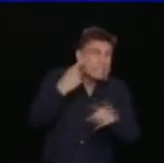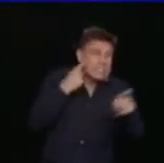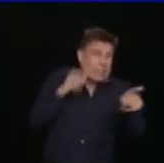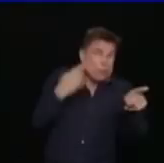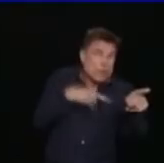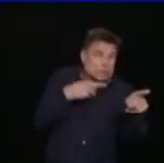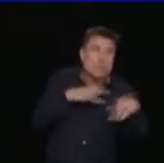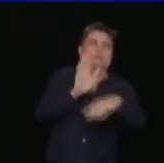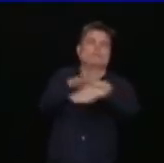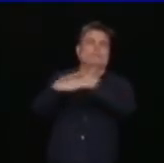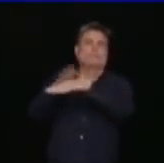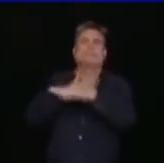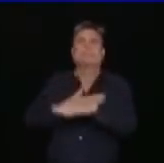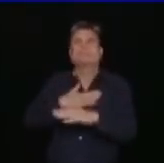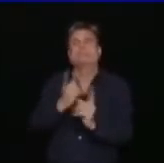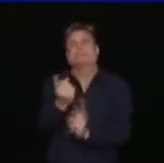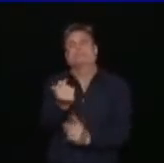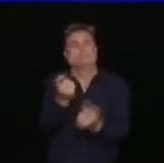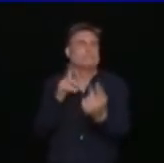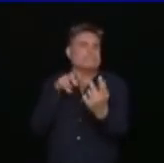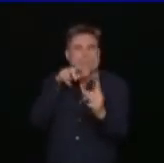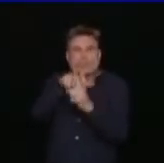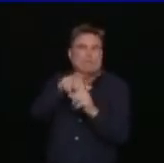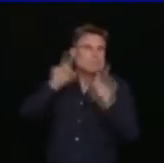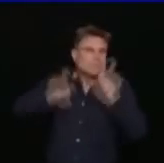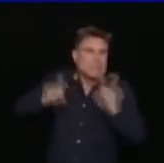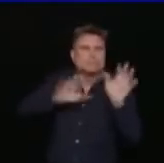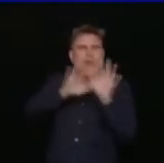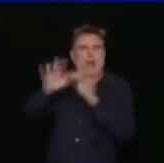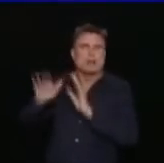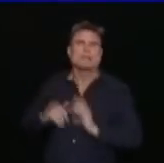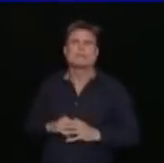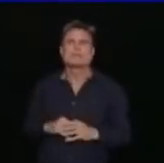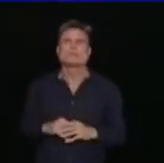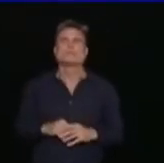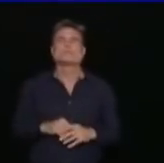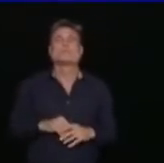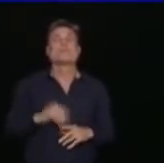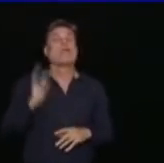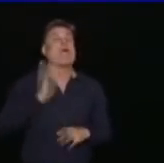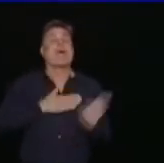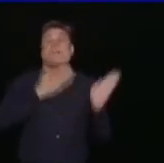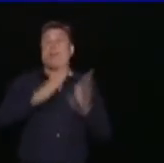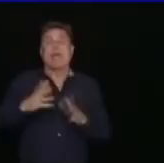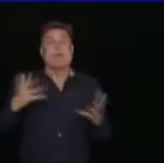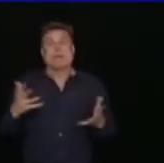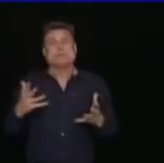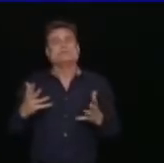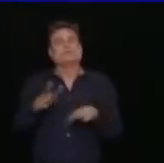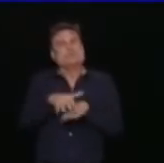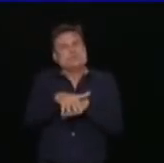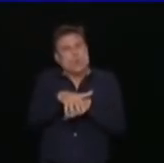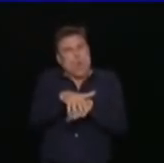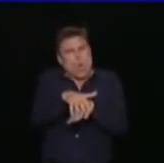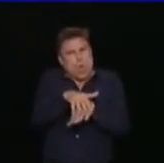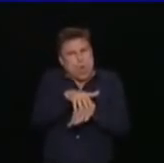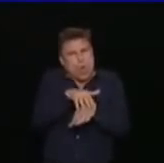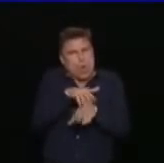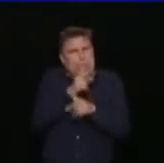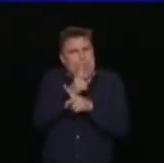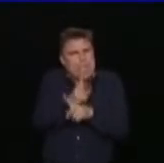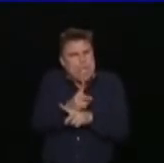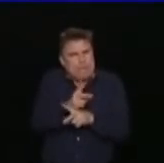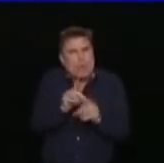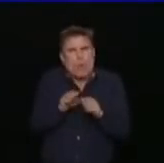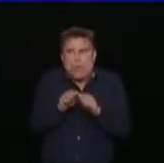beginning has been to gradually open things and to revise and adjust and put in place the measures that address the specific issues as they